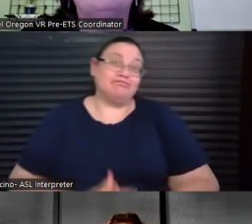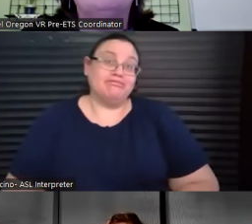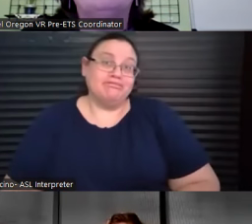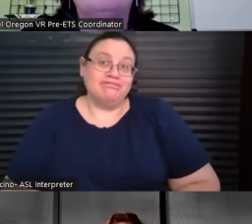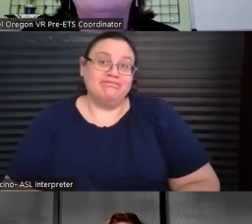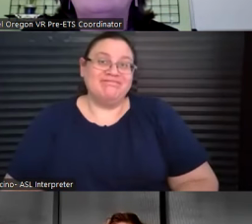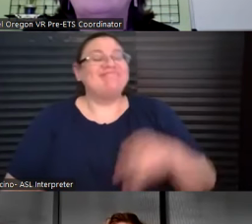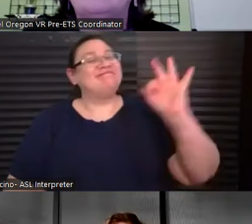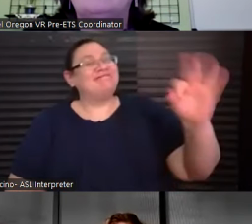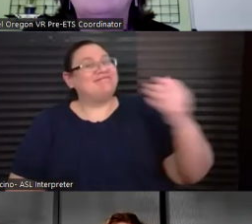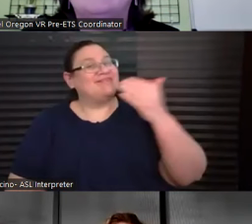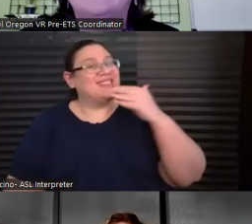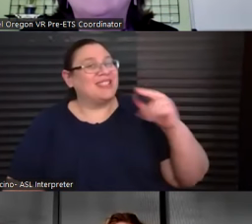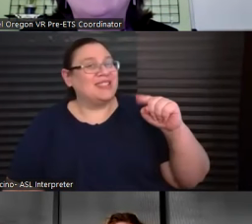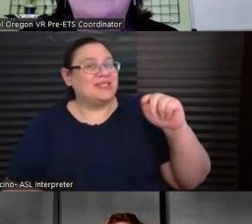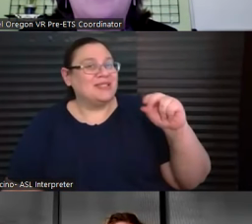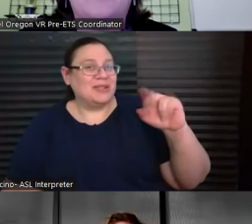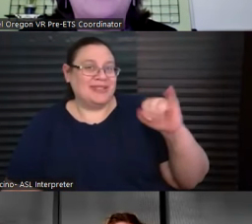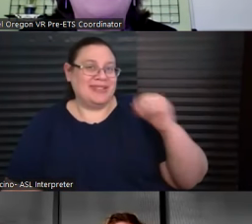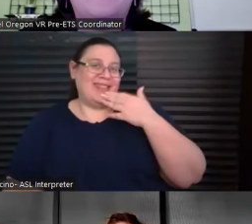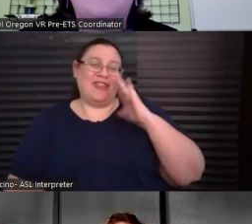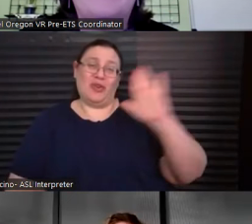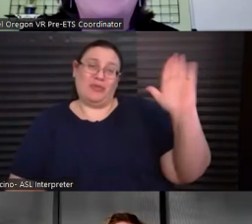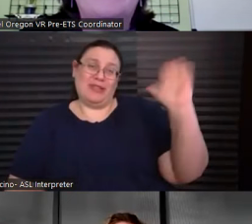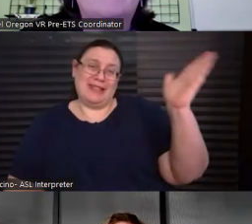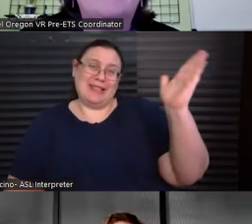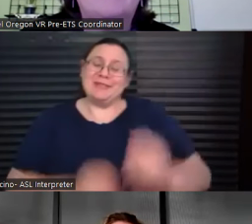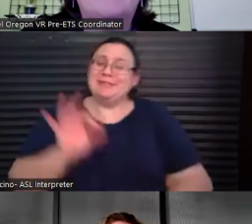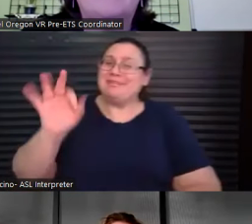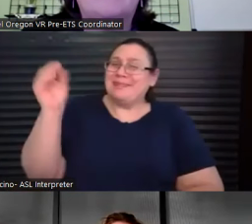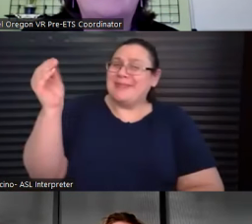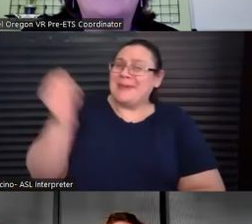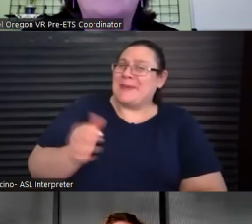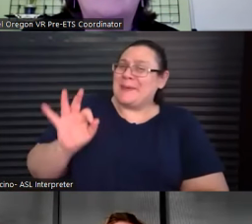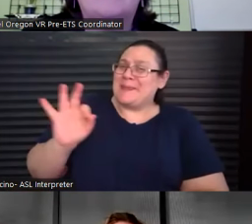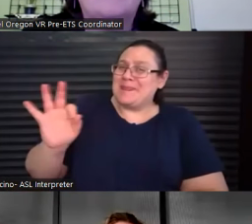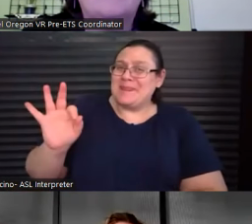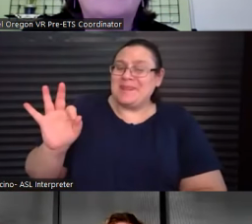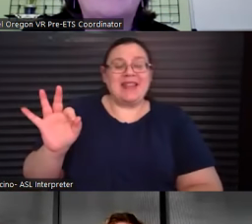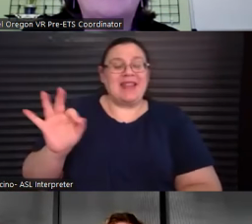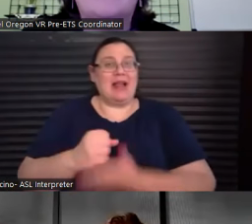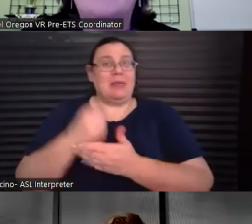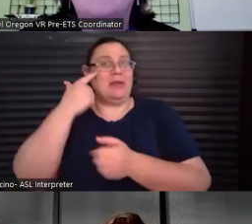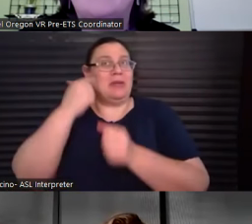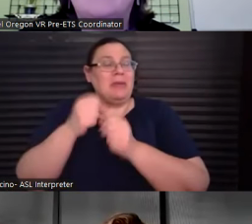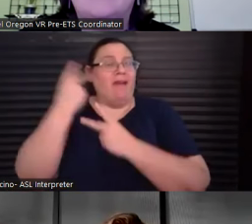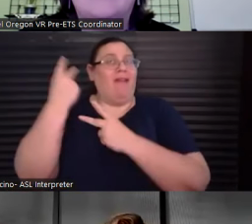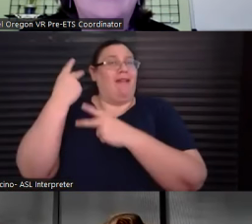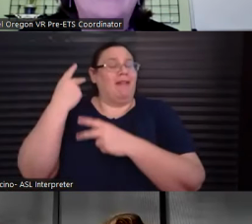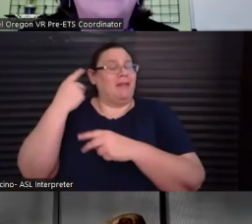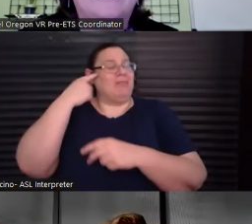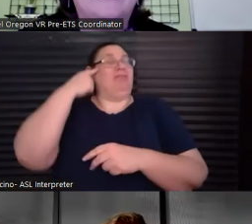you, Tony, and thank you for that presentation. you're welcome. And that walk down memory lane, thinking about that projector.